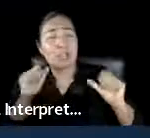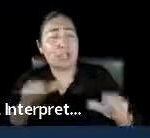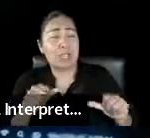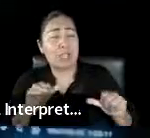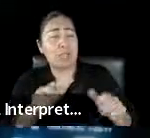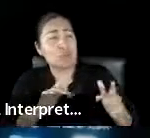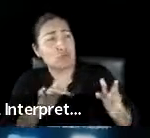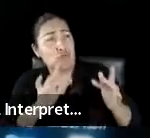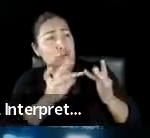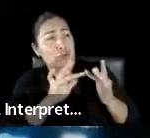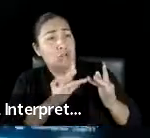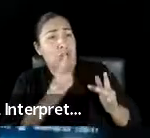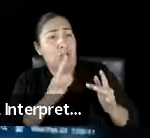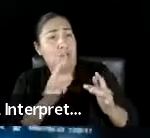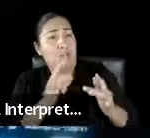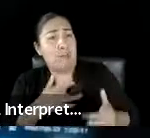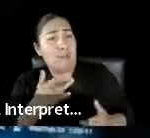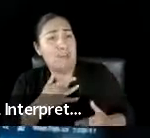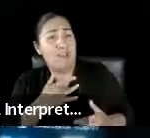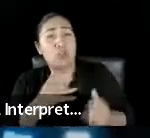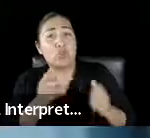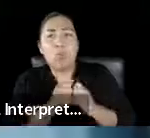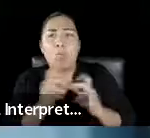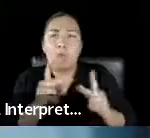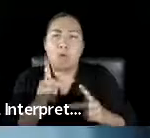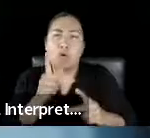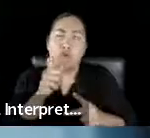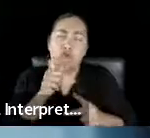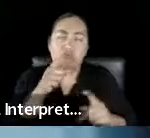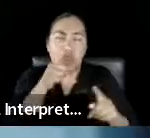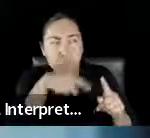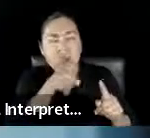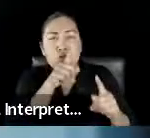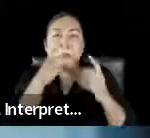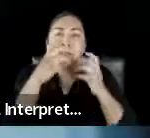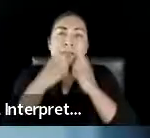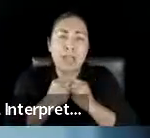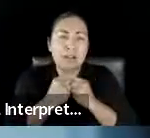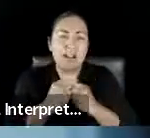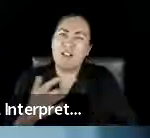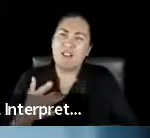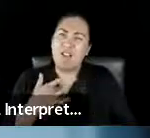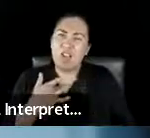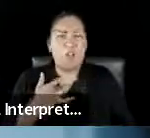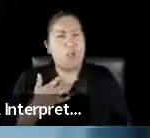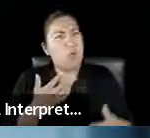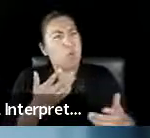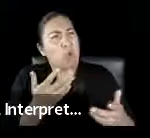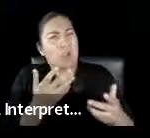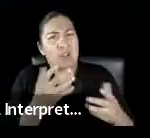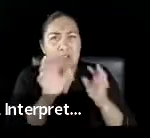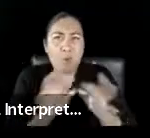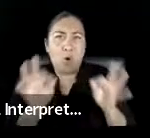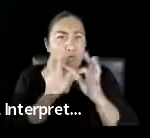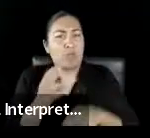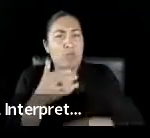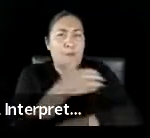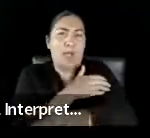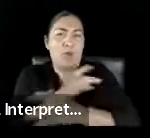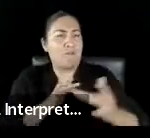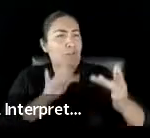talk about my feelings with people who really care about me. I feel wanted and important with the power of reaching out.